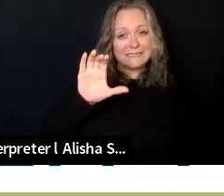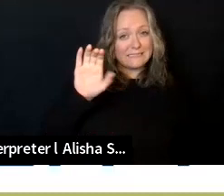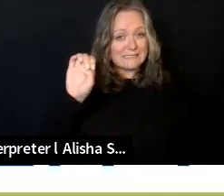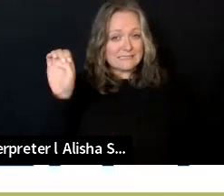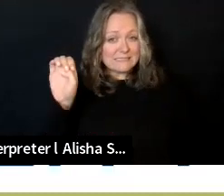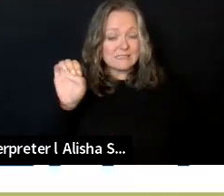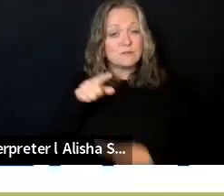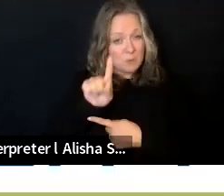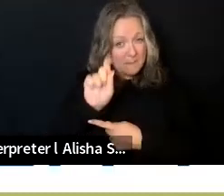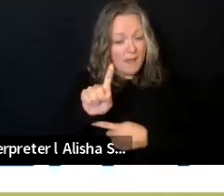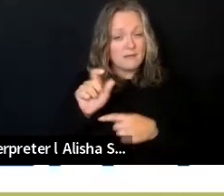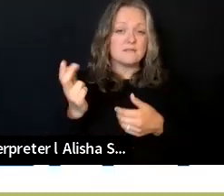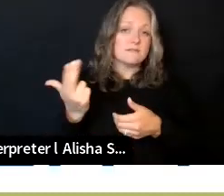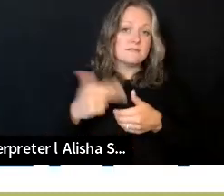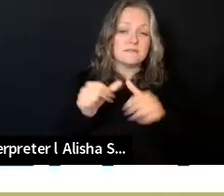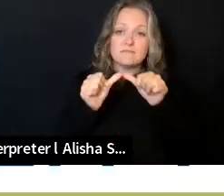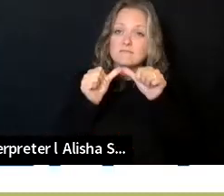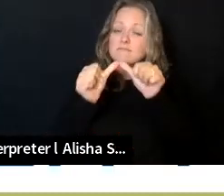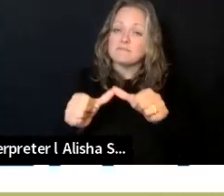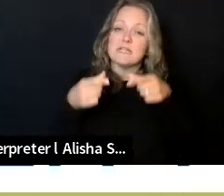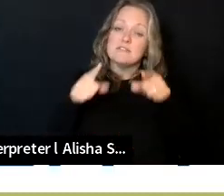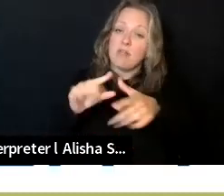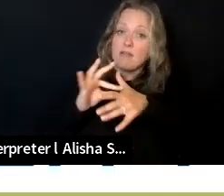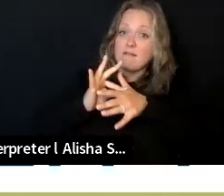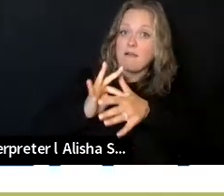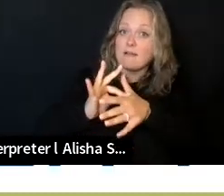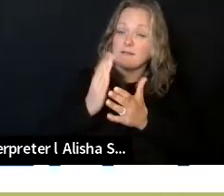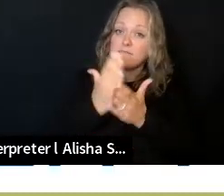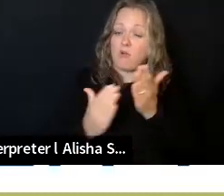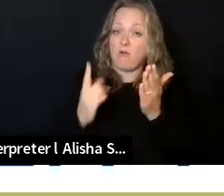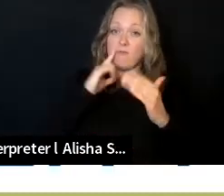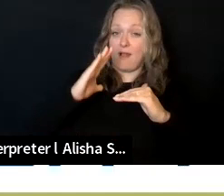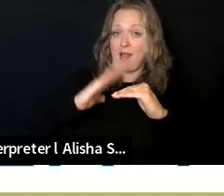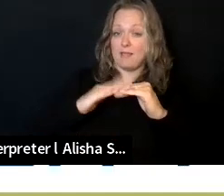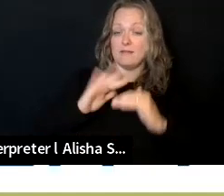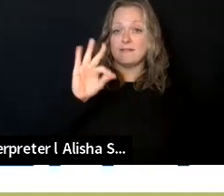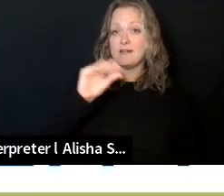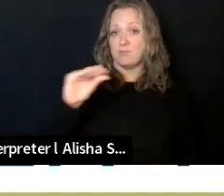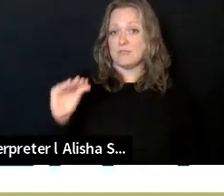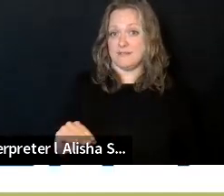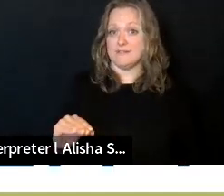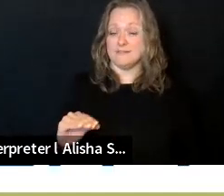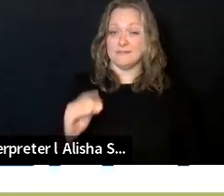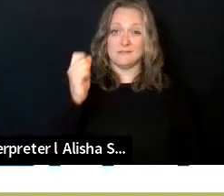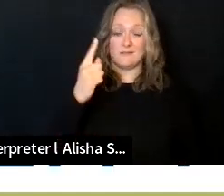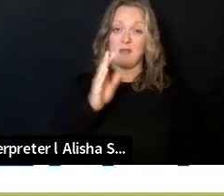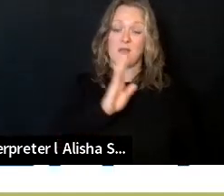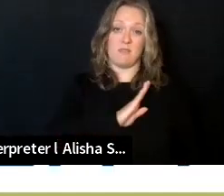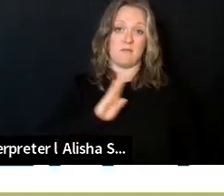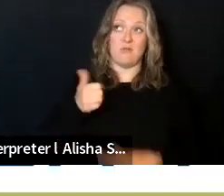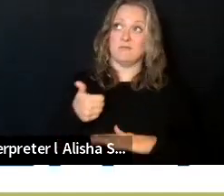have to be in the content portion of the webinar for at least 90%. This is a mandate by the